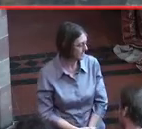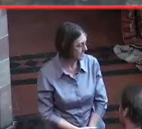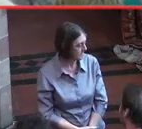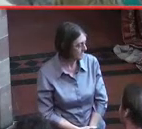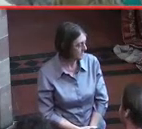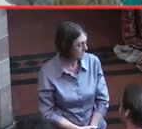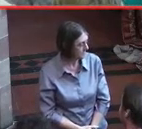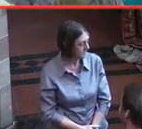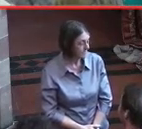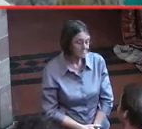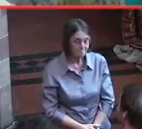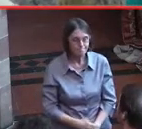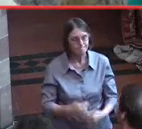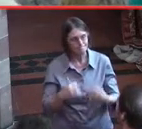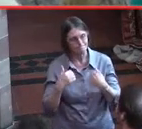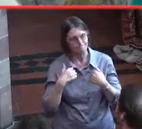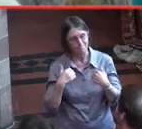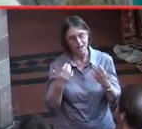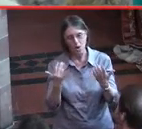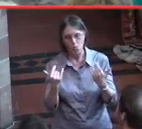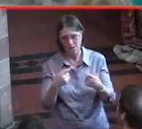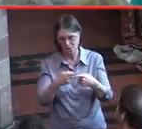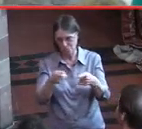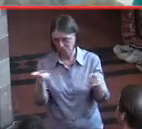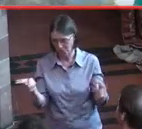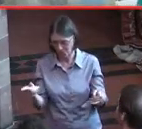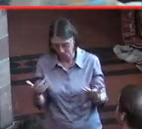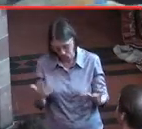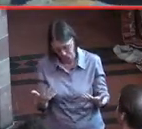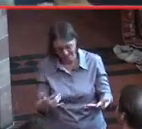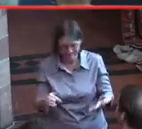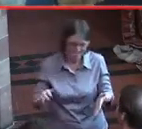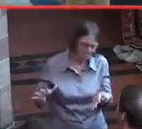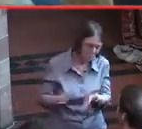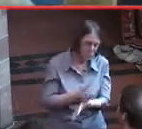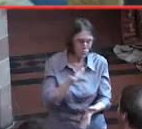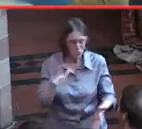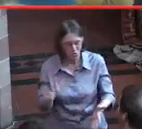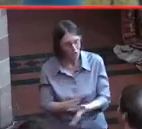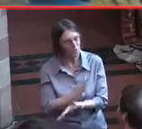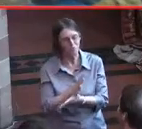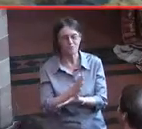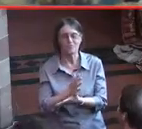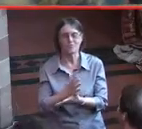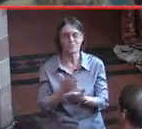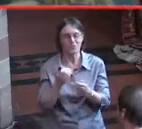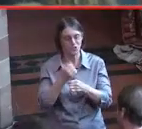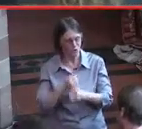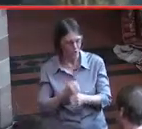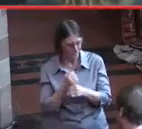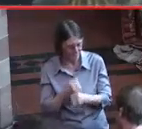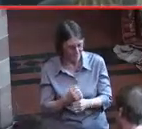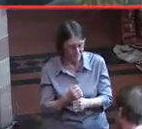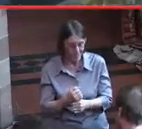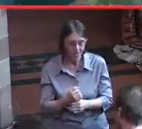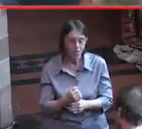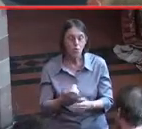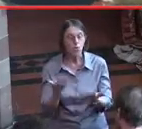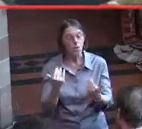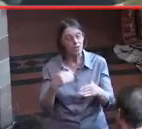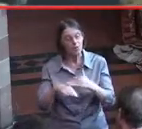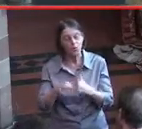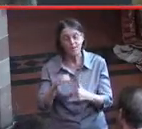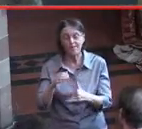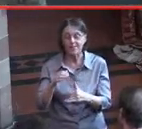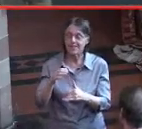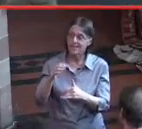endures forever. I welcome you all on this joyful occasion and greet you in the name of God. The grace